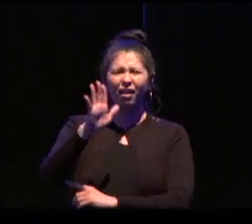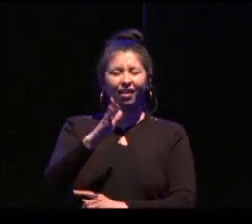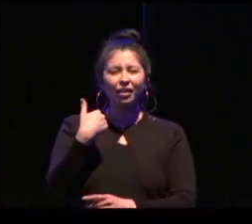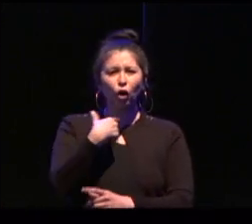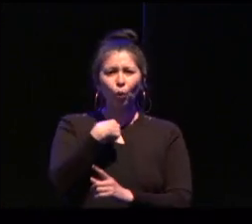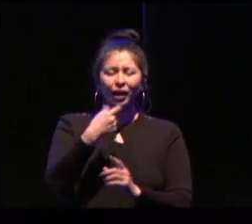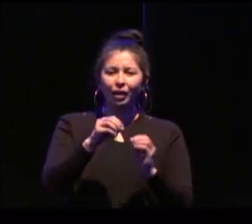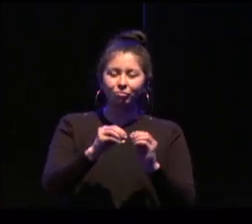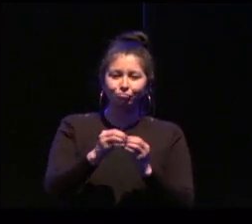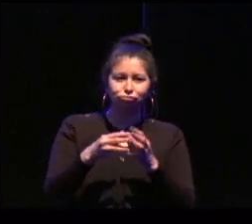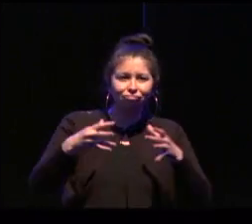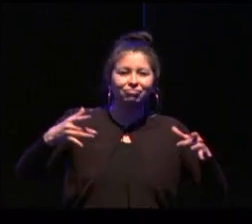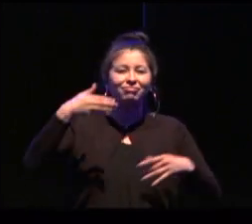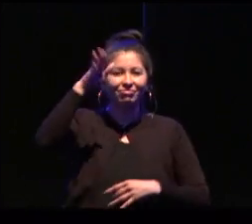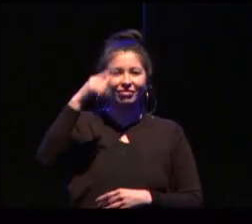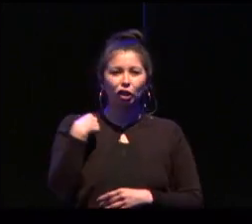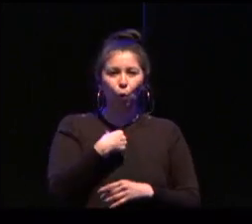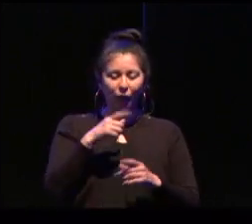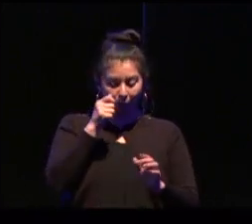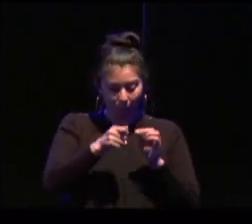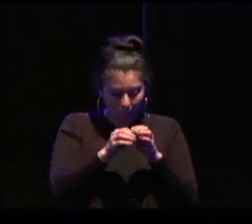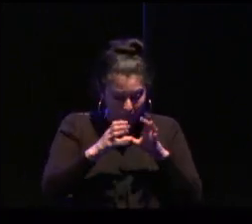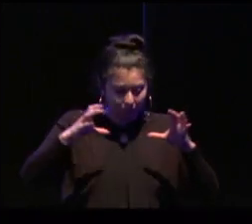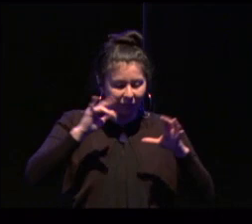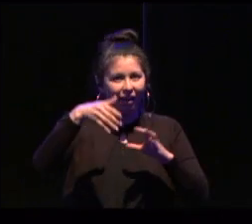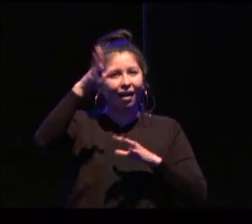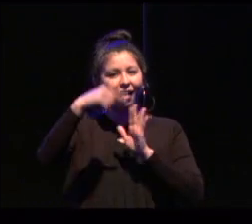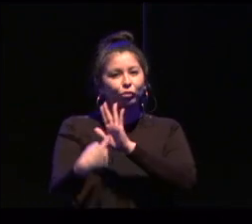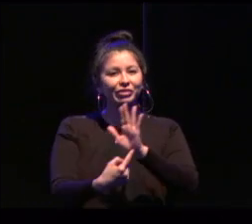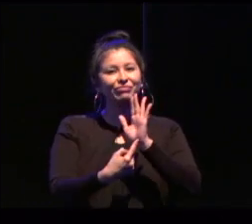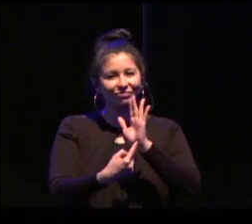We're magnifying God. We're the magnifiers of the present.